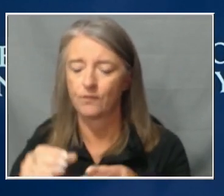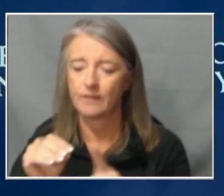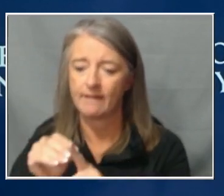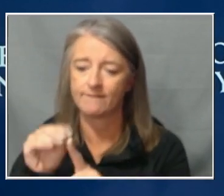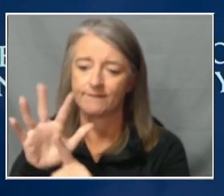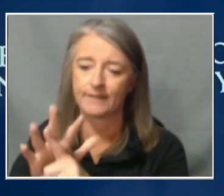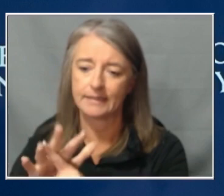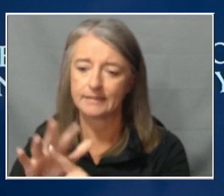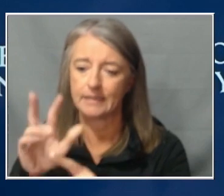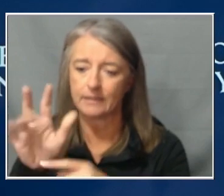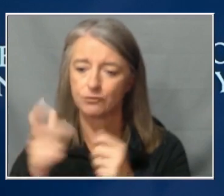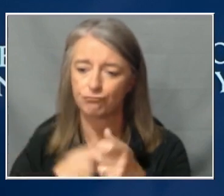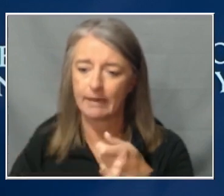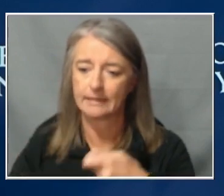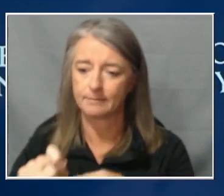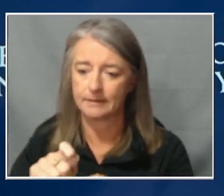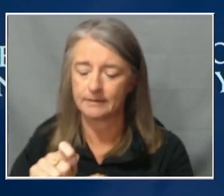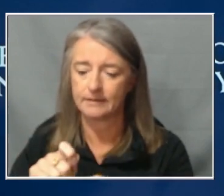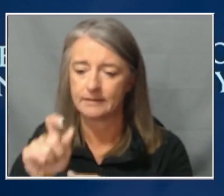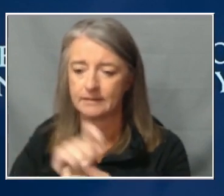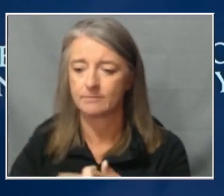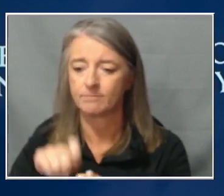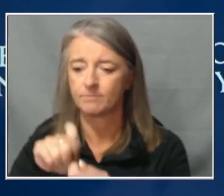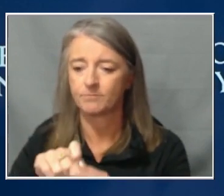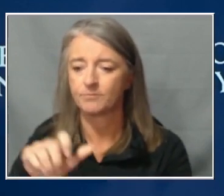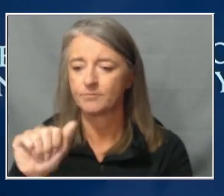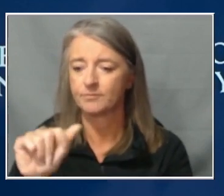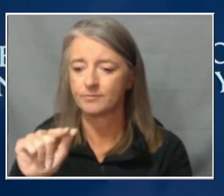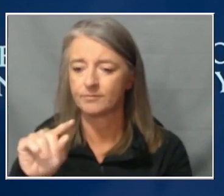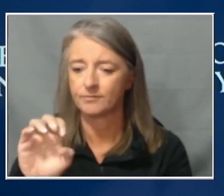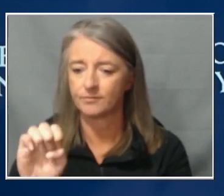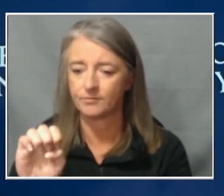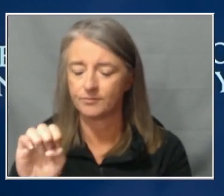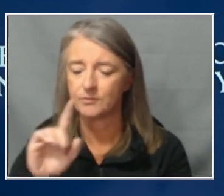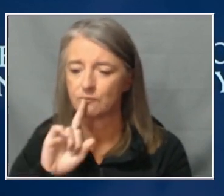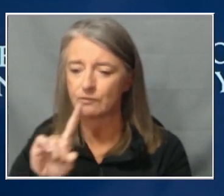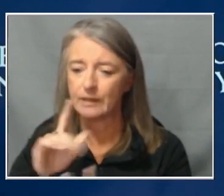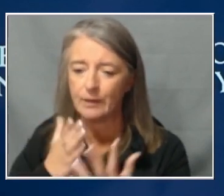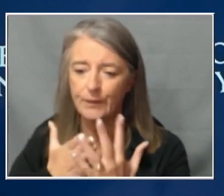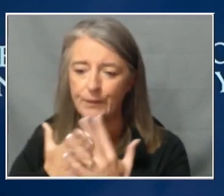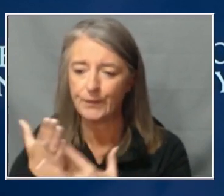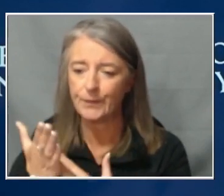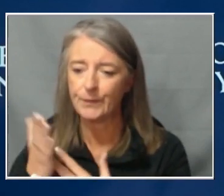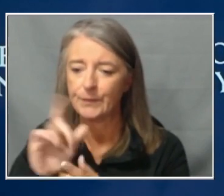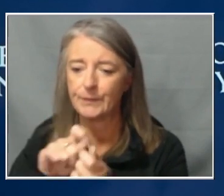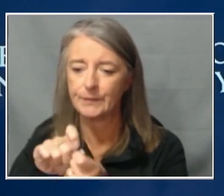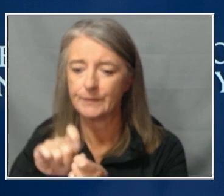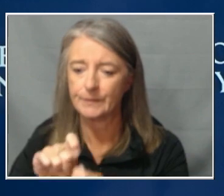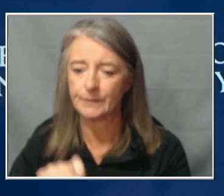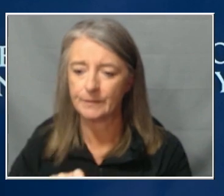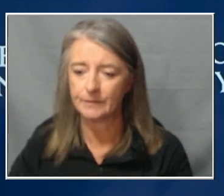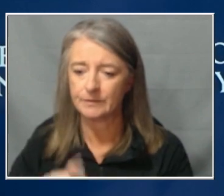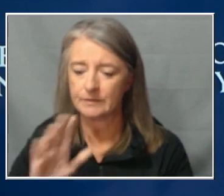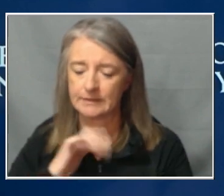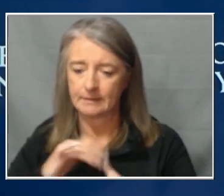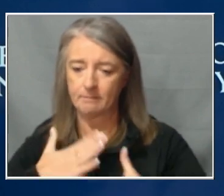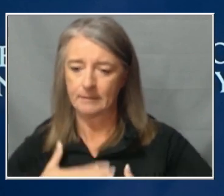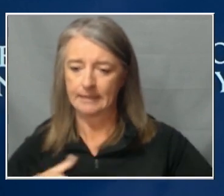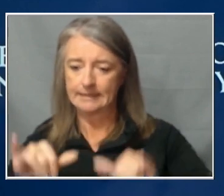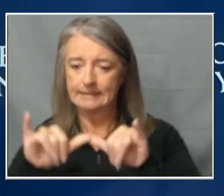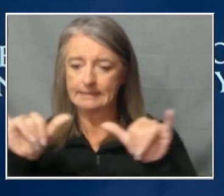of transplants, specifically allo transplants, like really going through in detail organ system-wise, as well